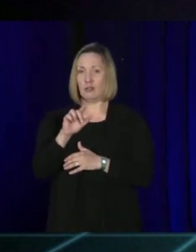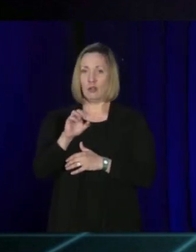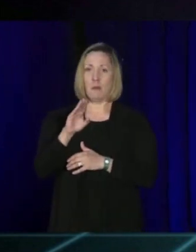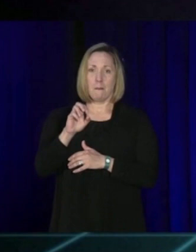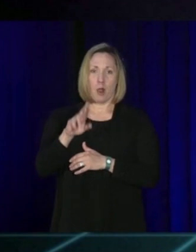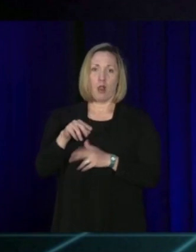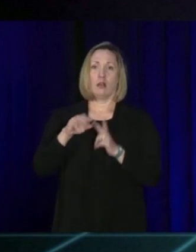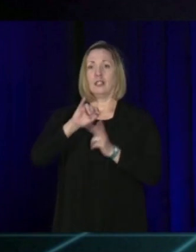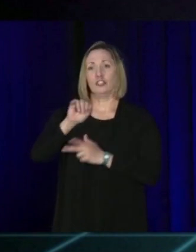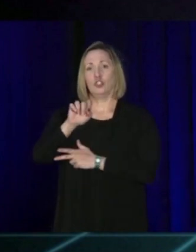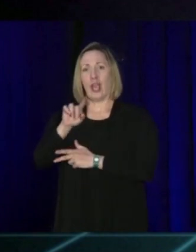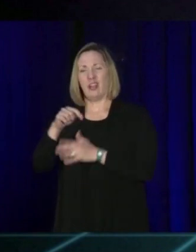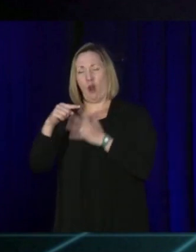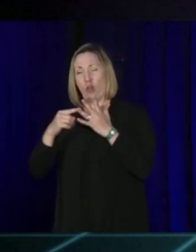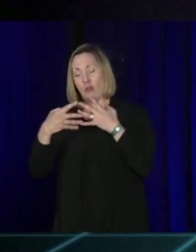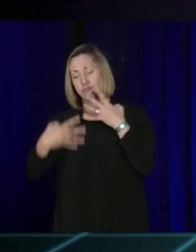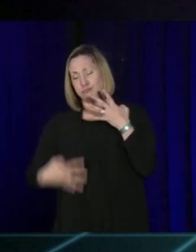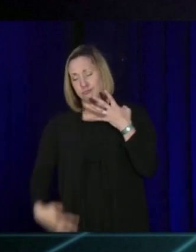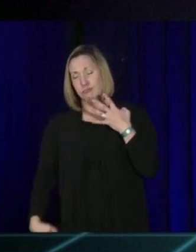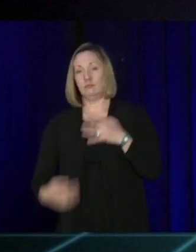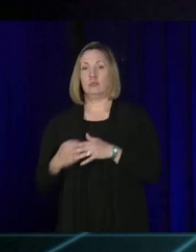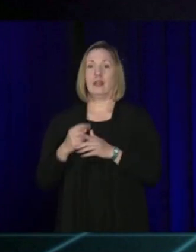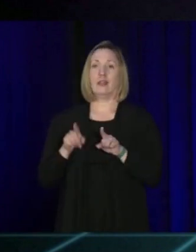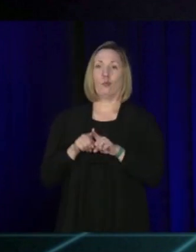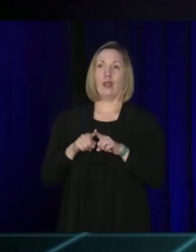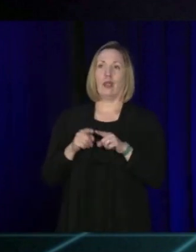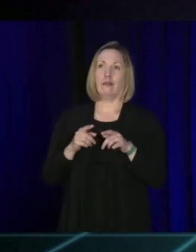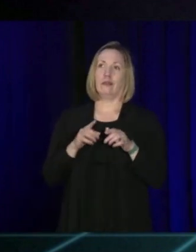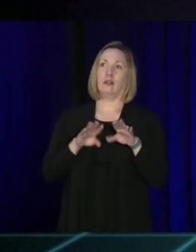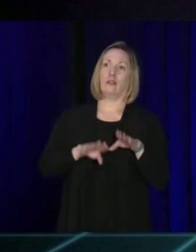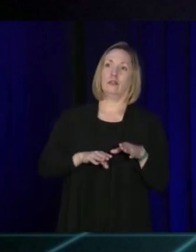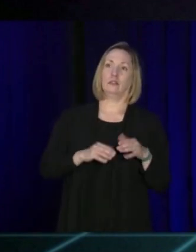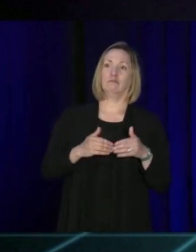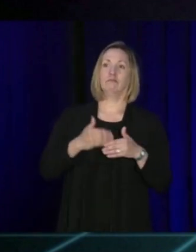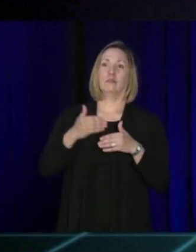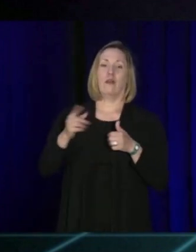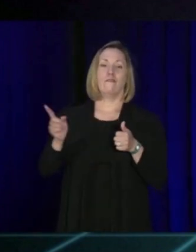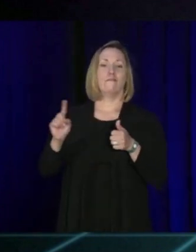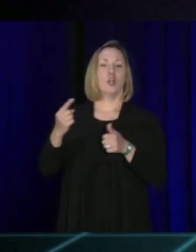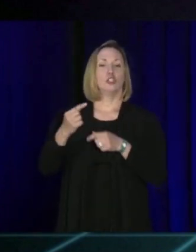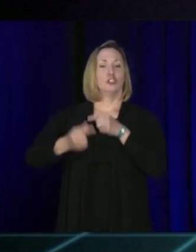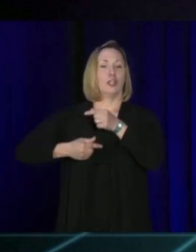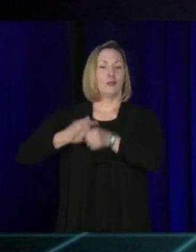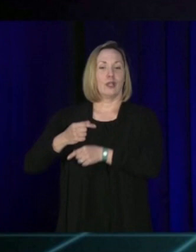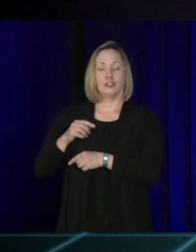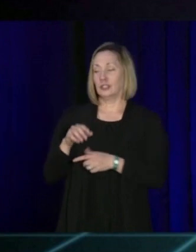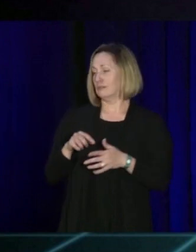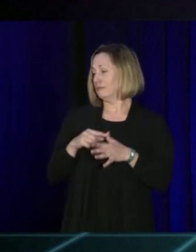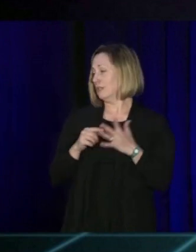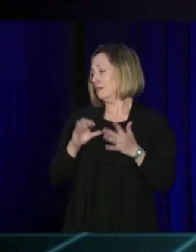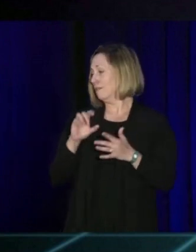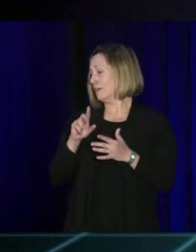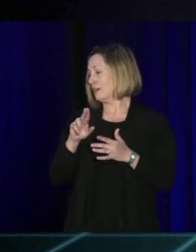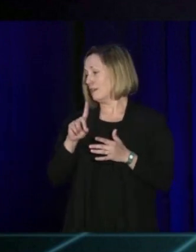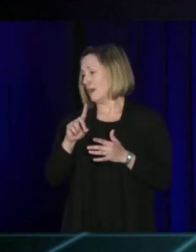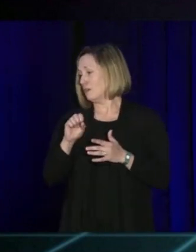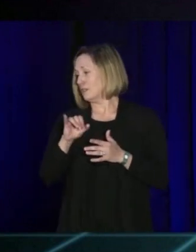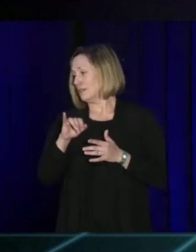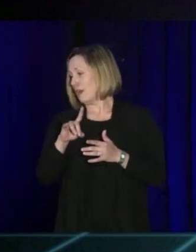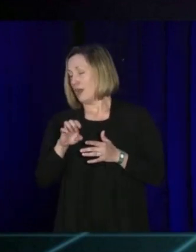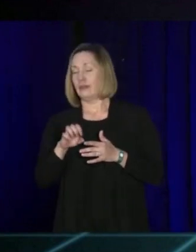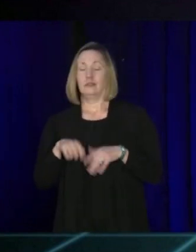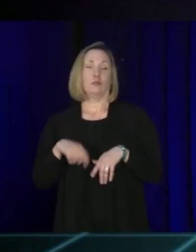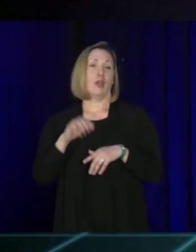others. And then we had a follow-up wave with the first generation of SPAs and client-side rendering. We had AngularJS, we